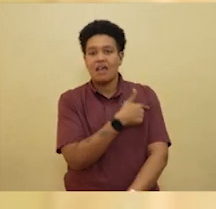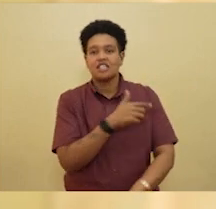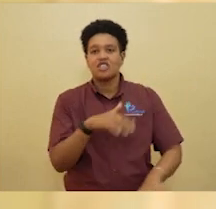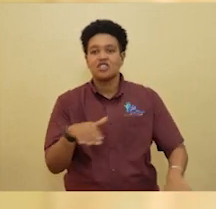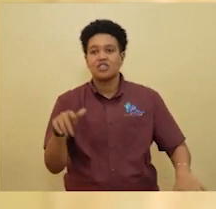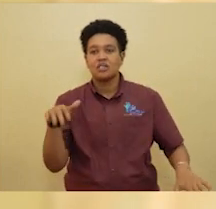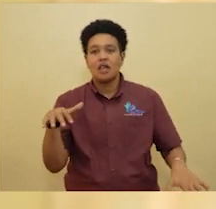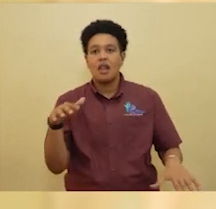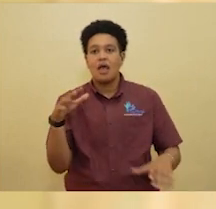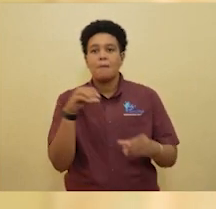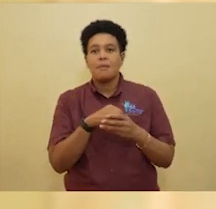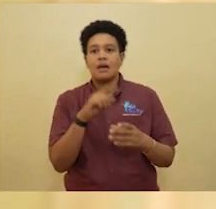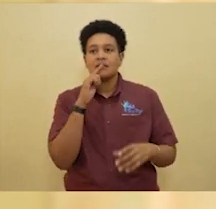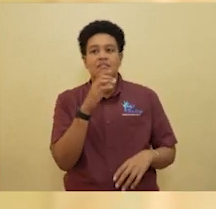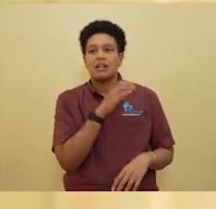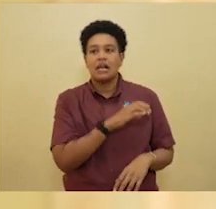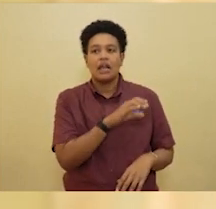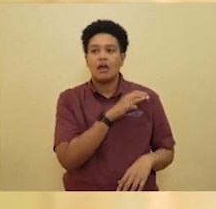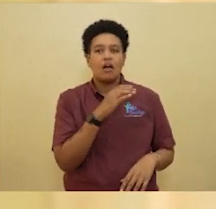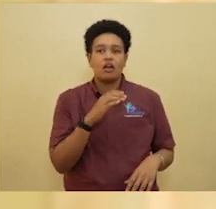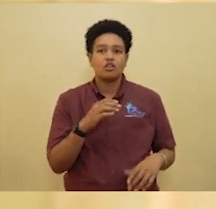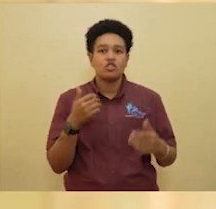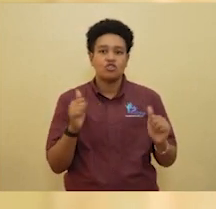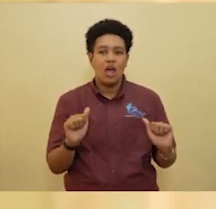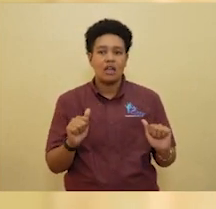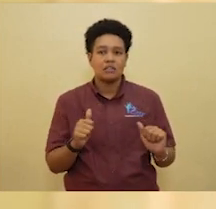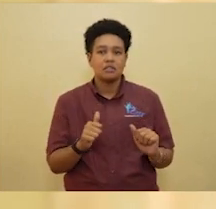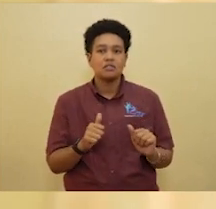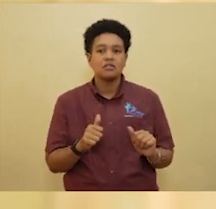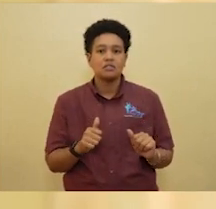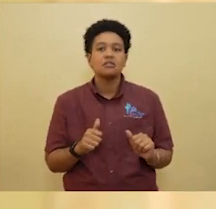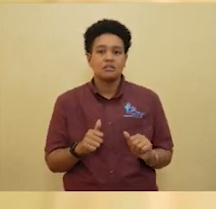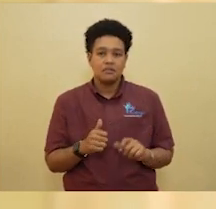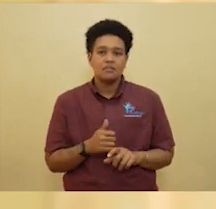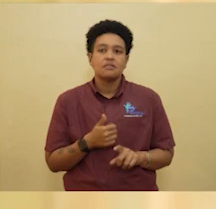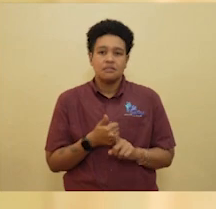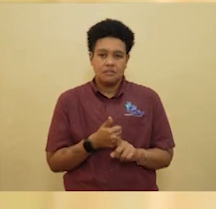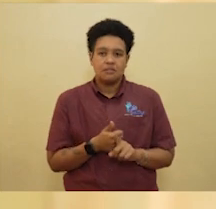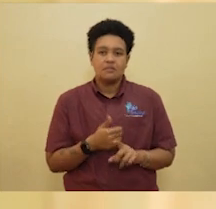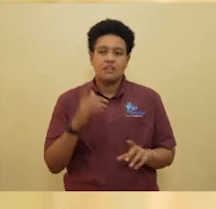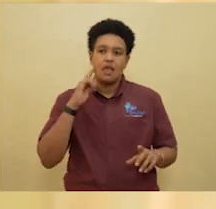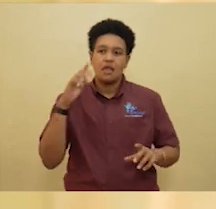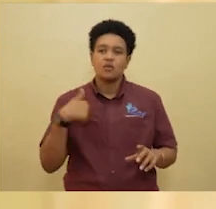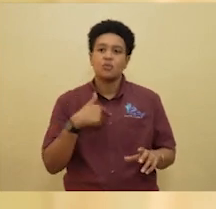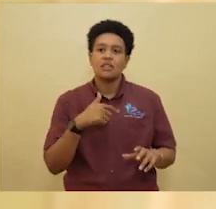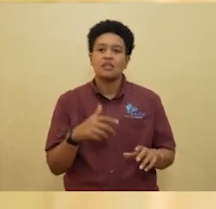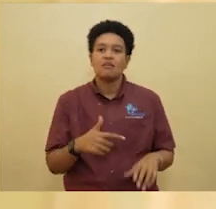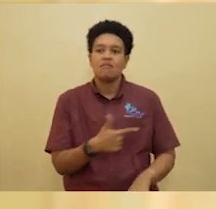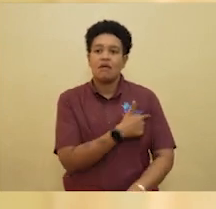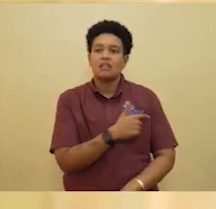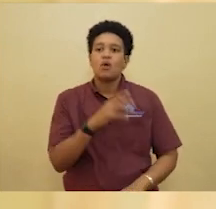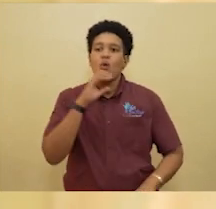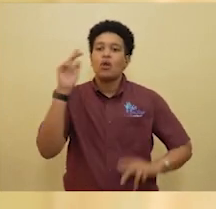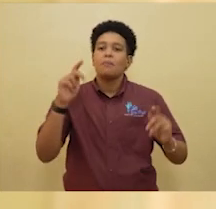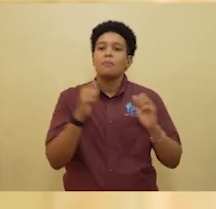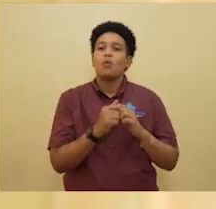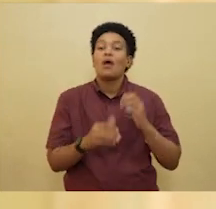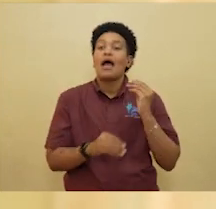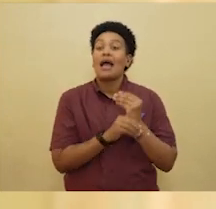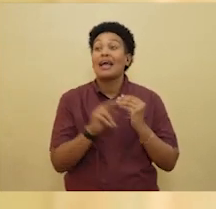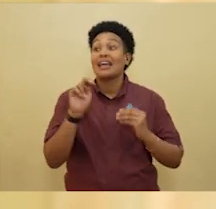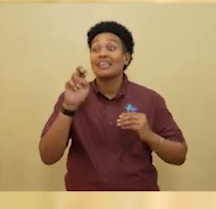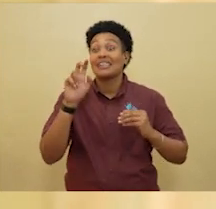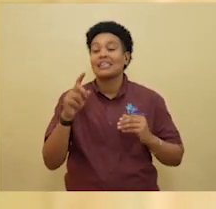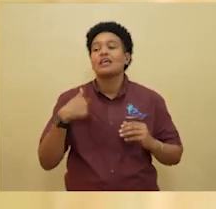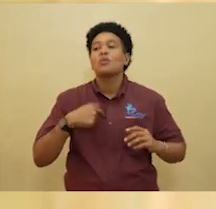weren't a part of the clinical trials. So as we vaccinate older persons with comorbid conditions, we have